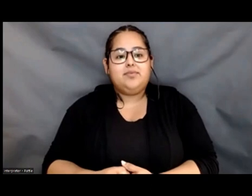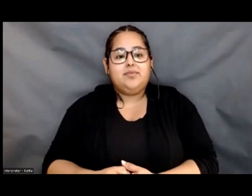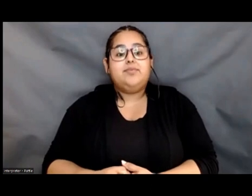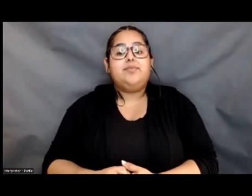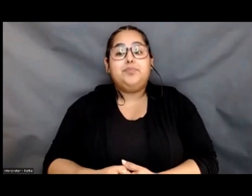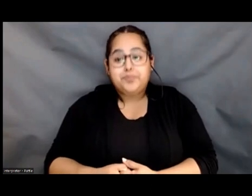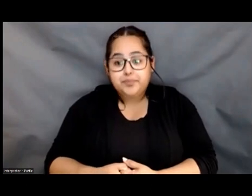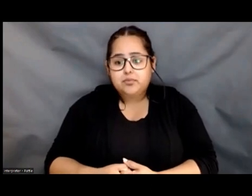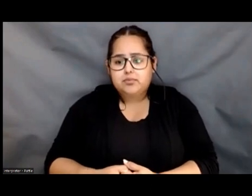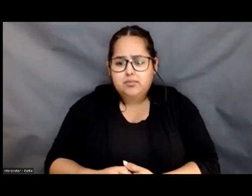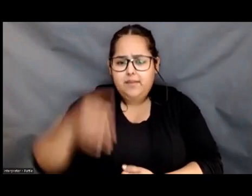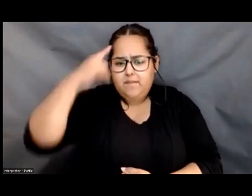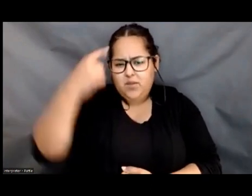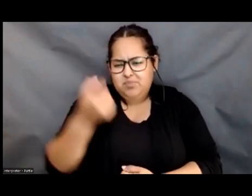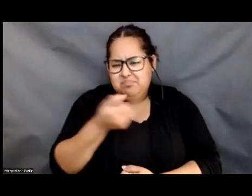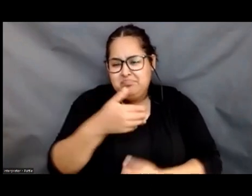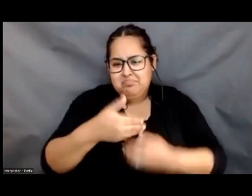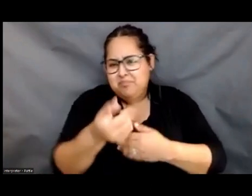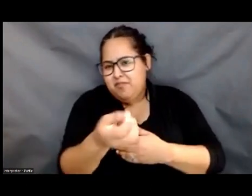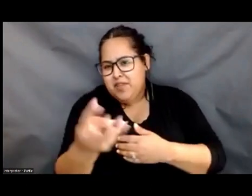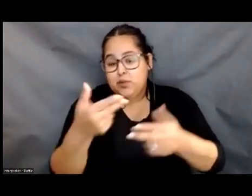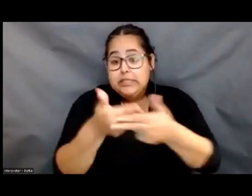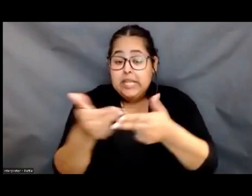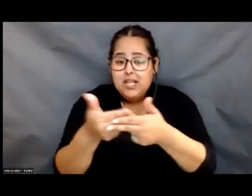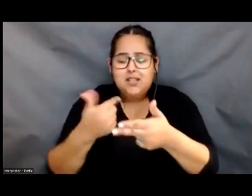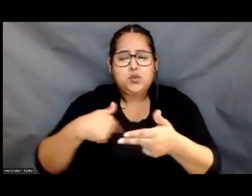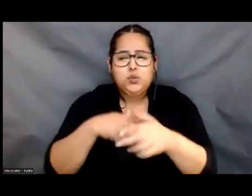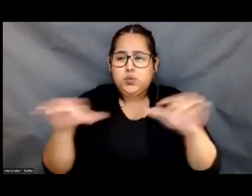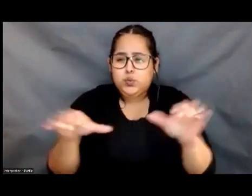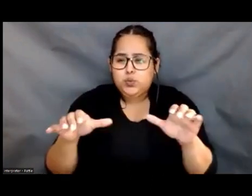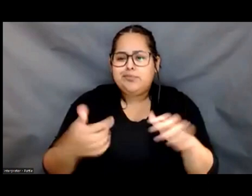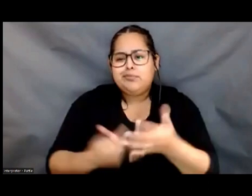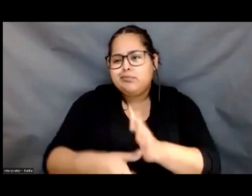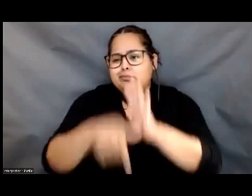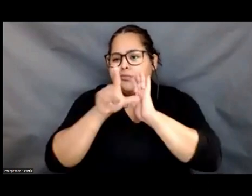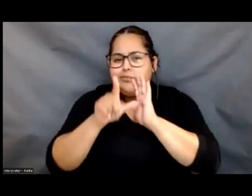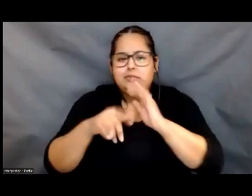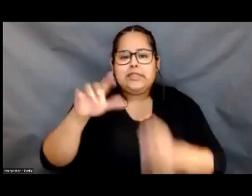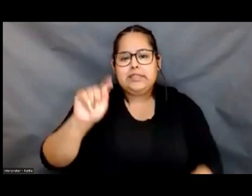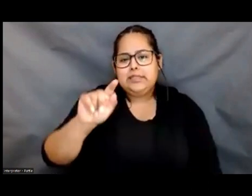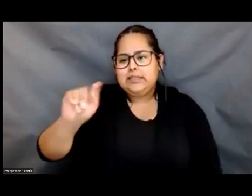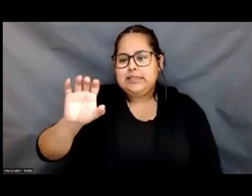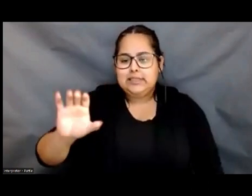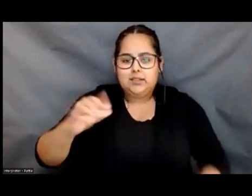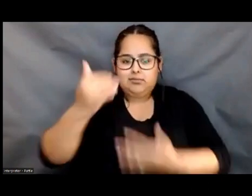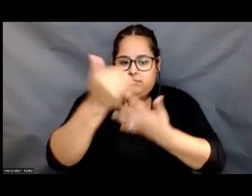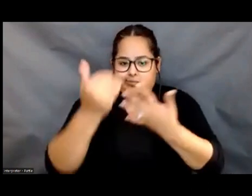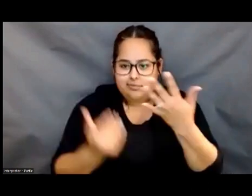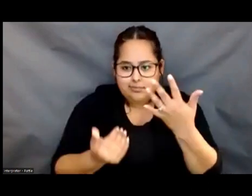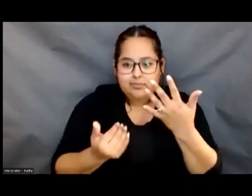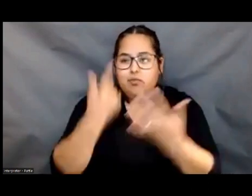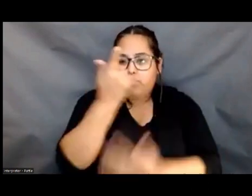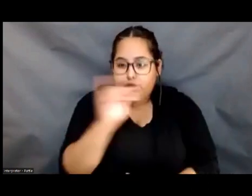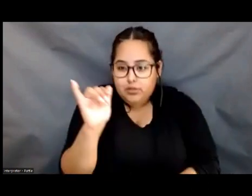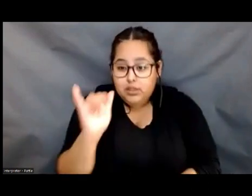So for these next couple slides, we're just going to be going over the TTC steps. You